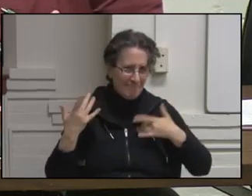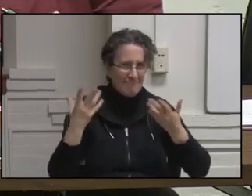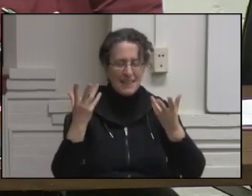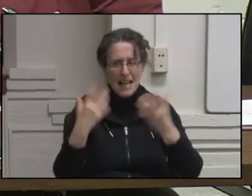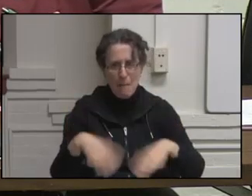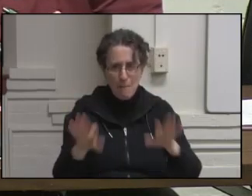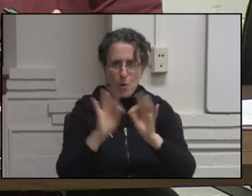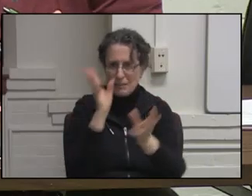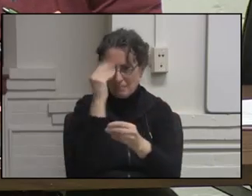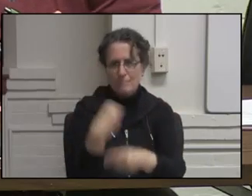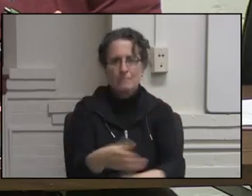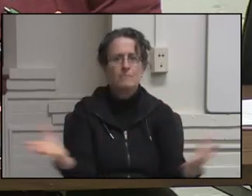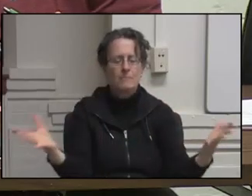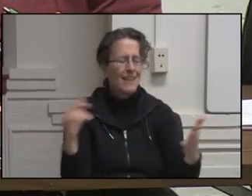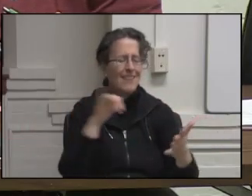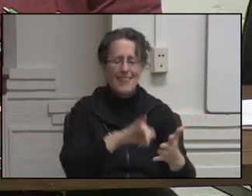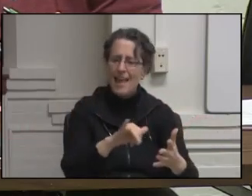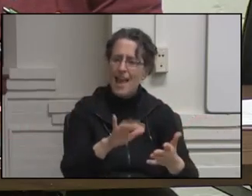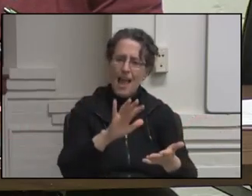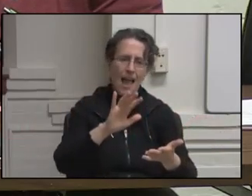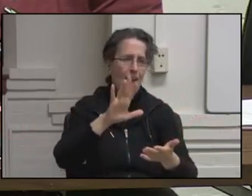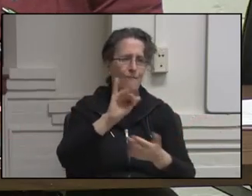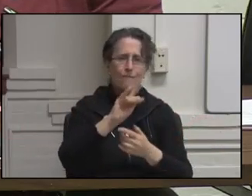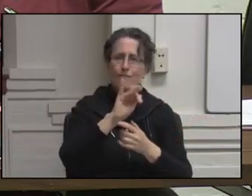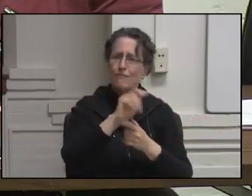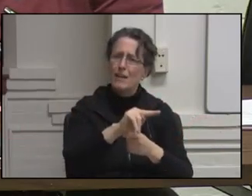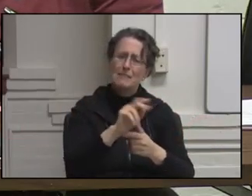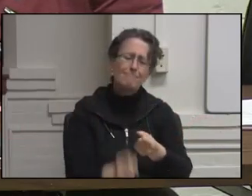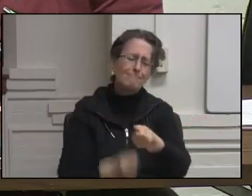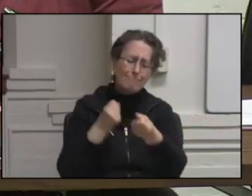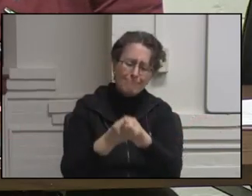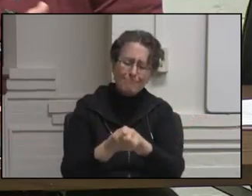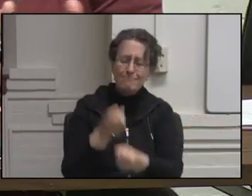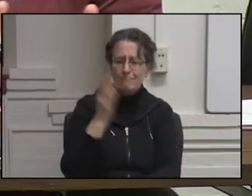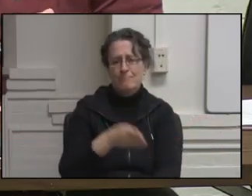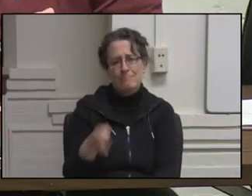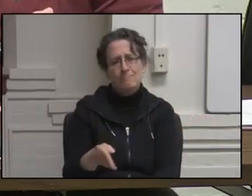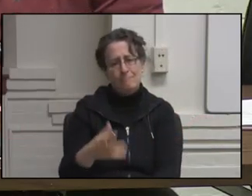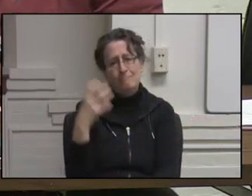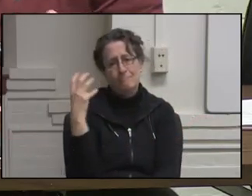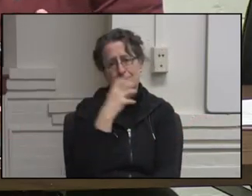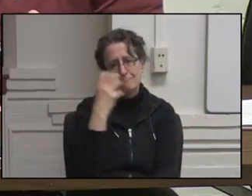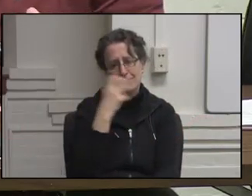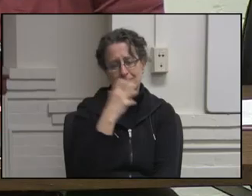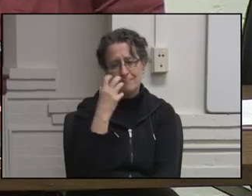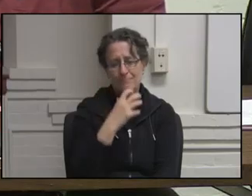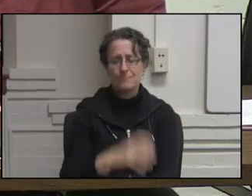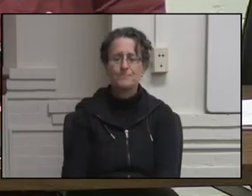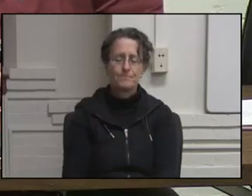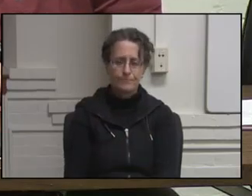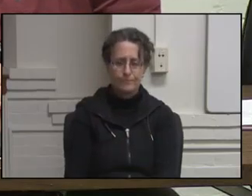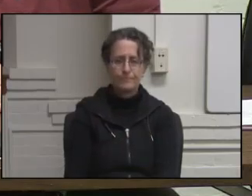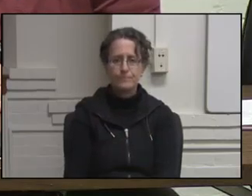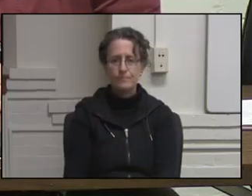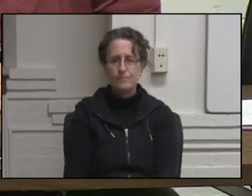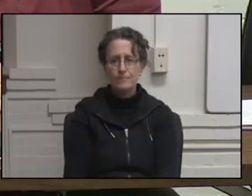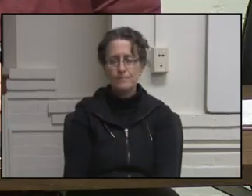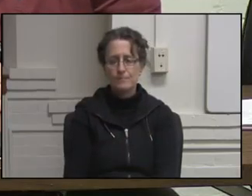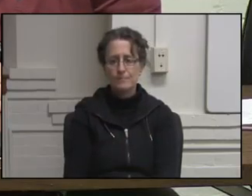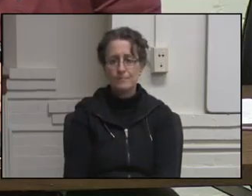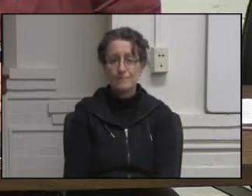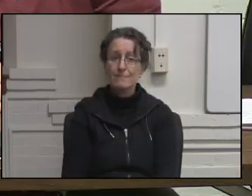public, and how supportive that that fund has been to Brattleboro, and the department has had a lot of